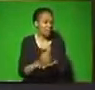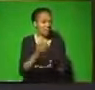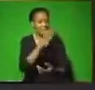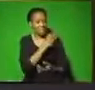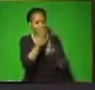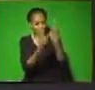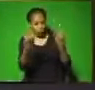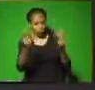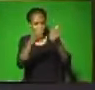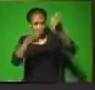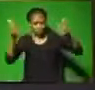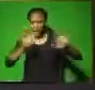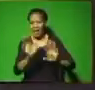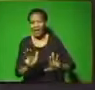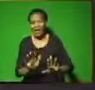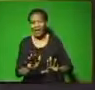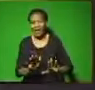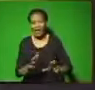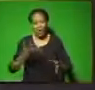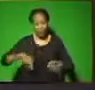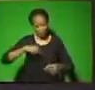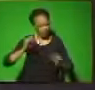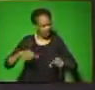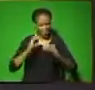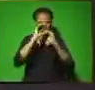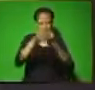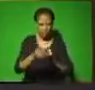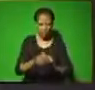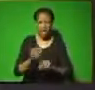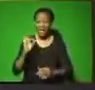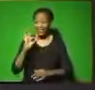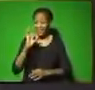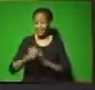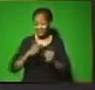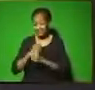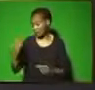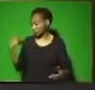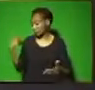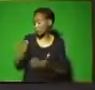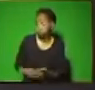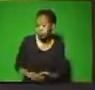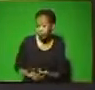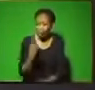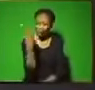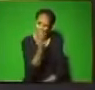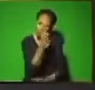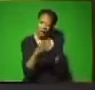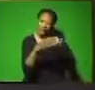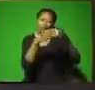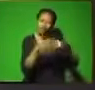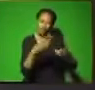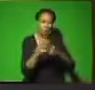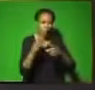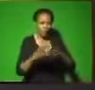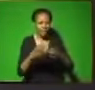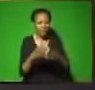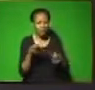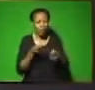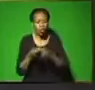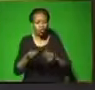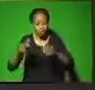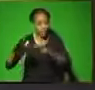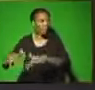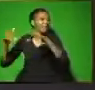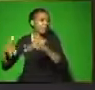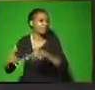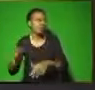or protect it or advance its interests. For 30 years, one single party has dominated these benches,